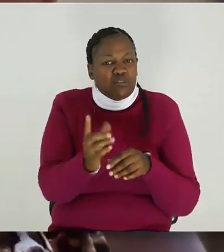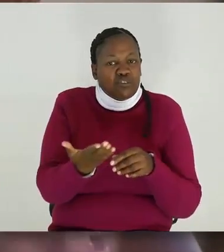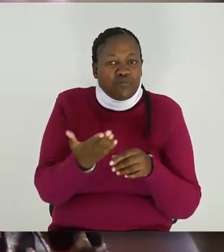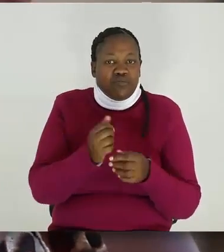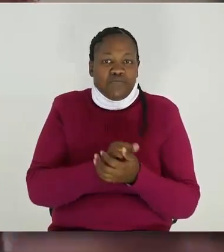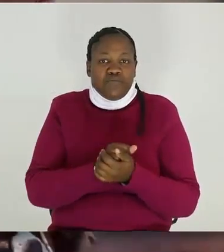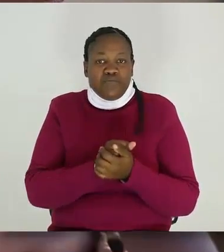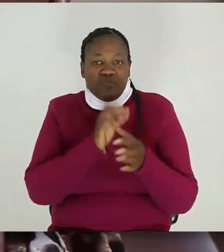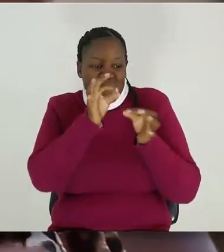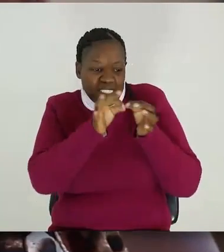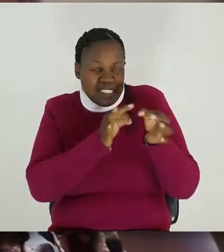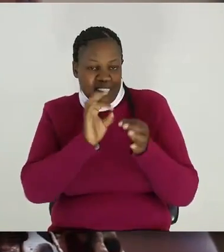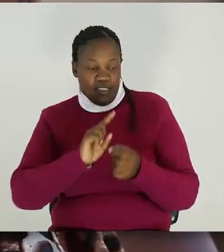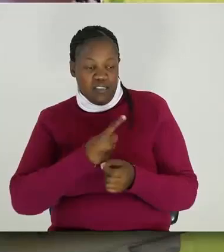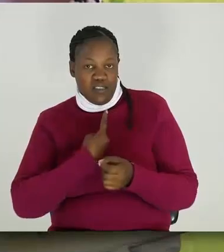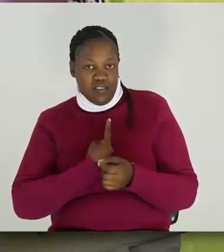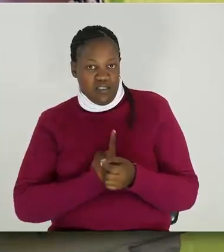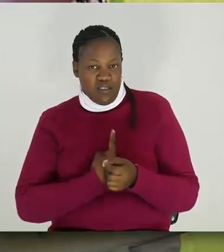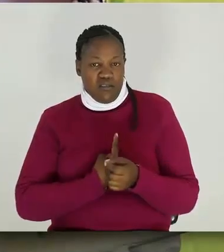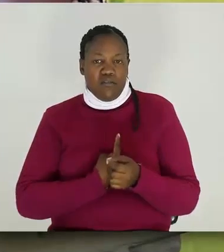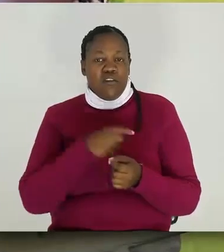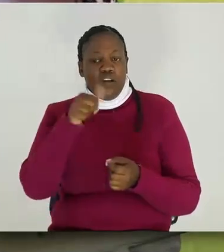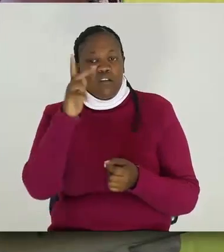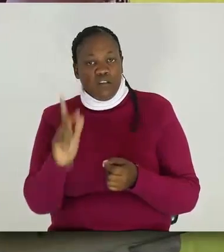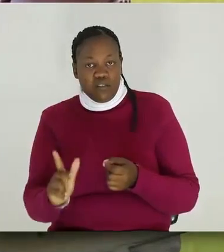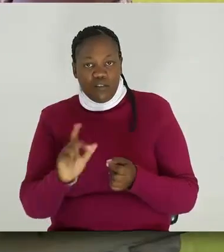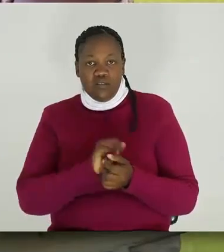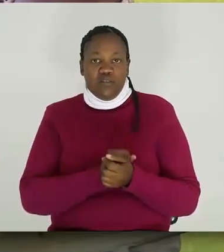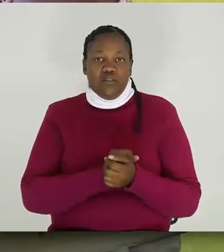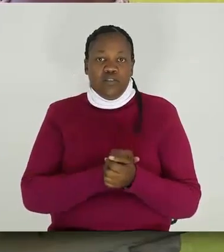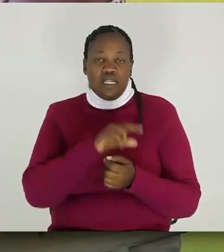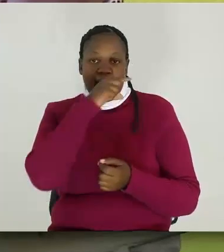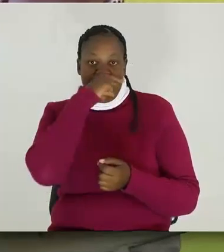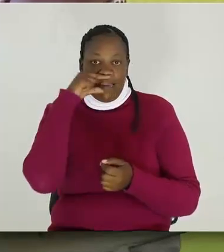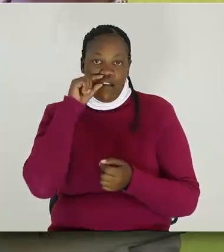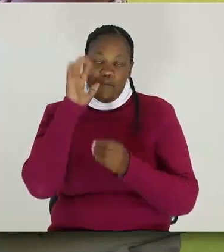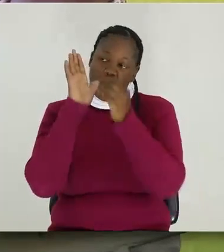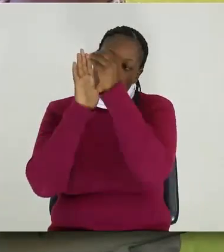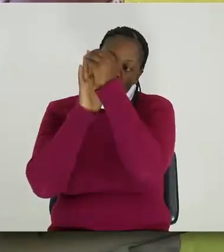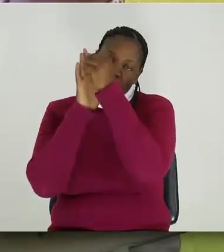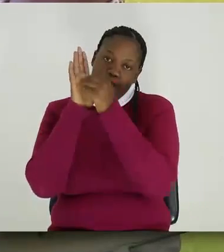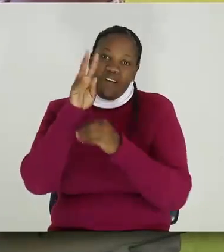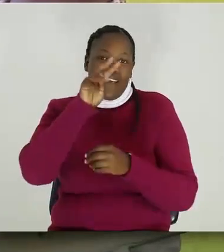Nickey, and use each of the letters in your name to start a description of yourself with.